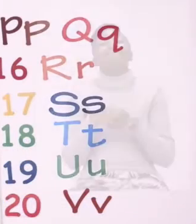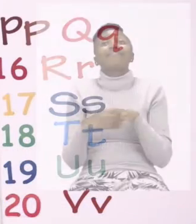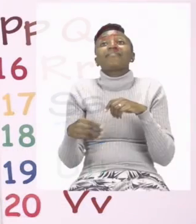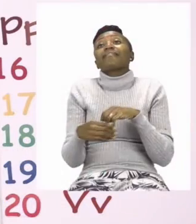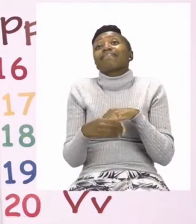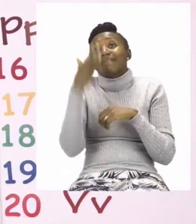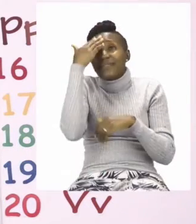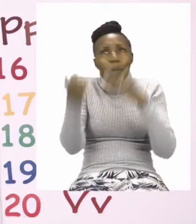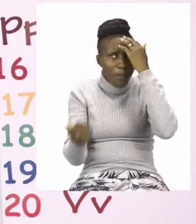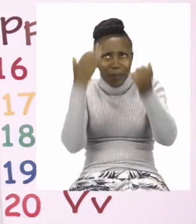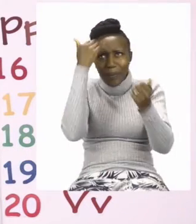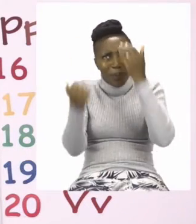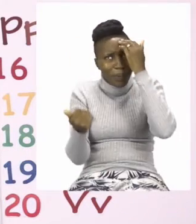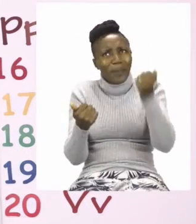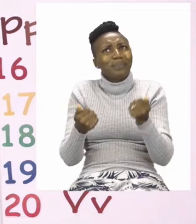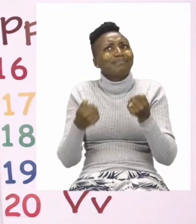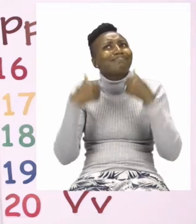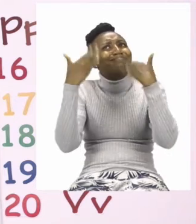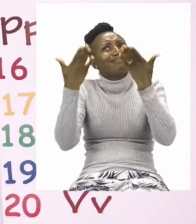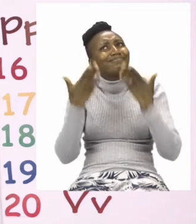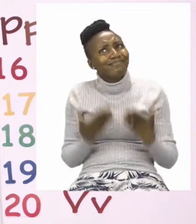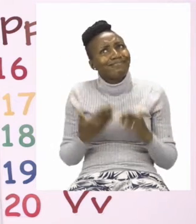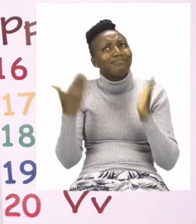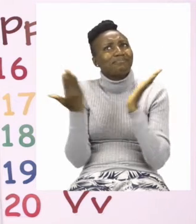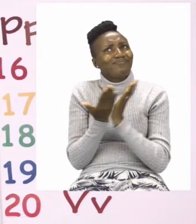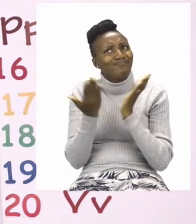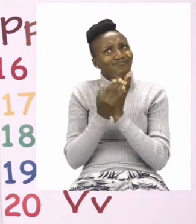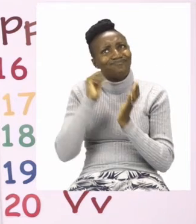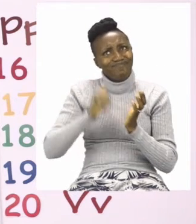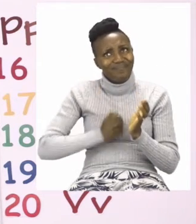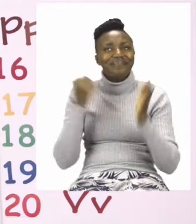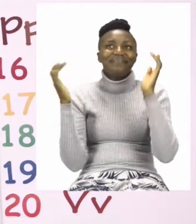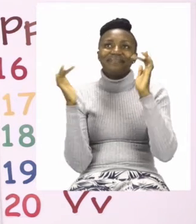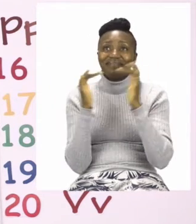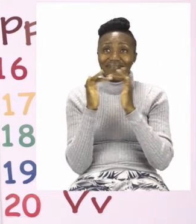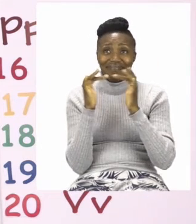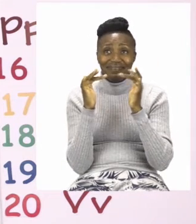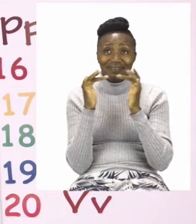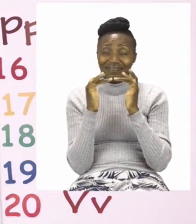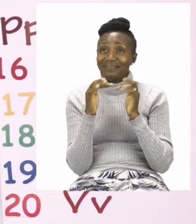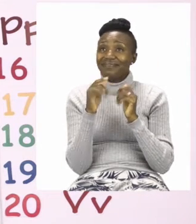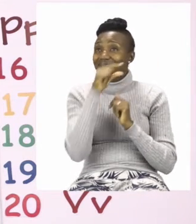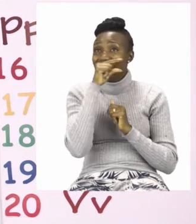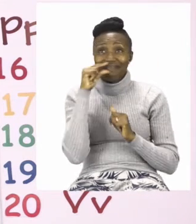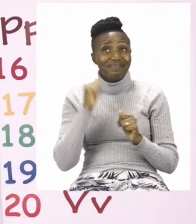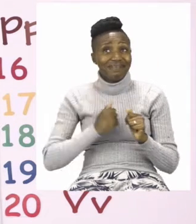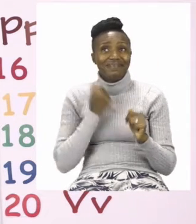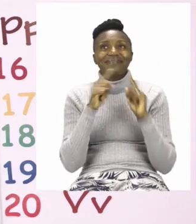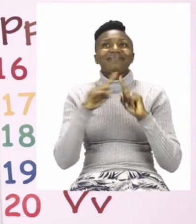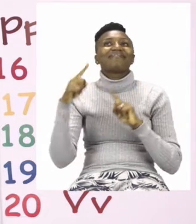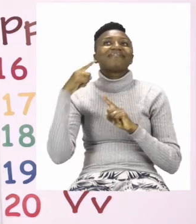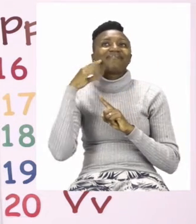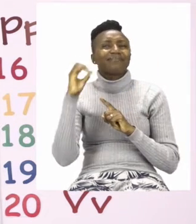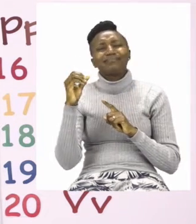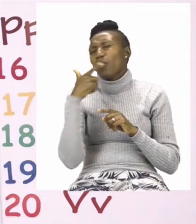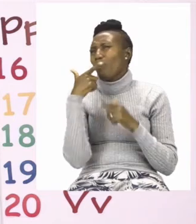Hello everyone and welcome to My Zone Online School. My name is Teacher Mutsa and thank